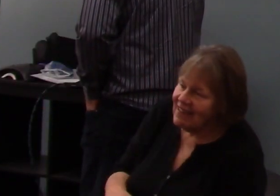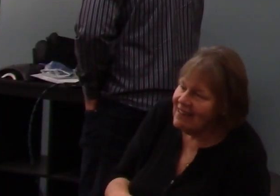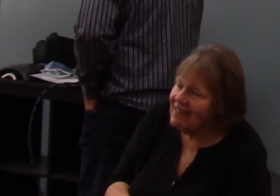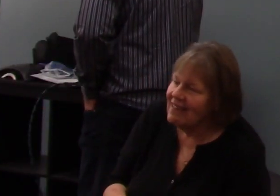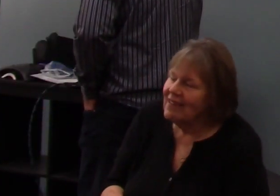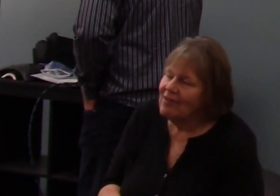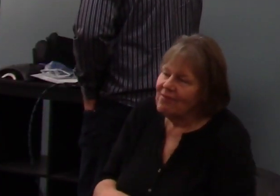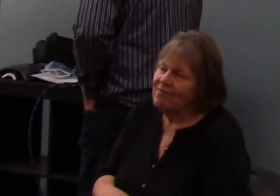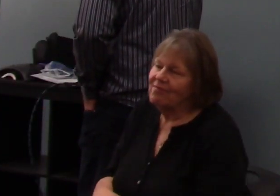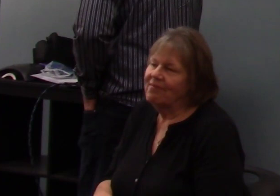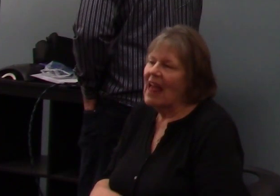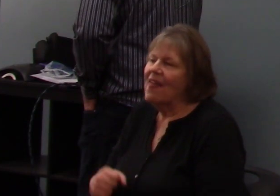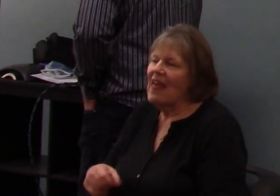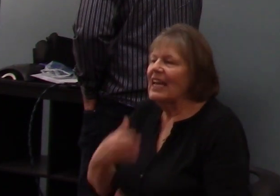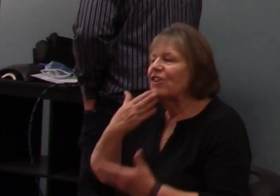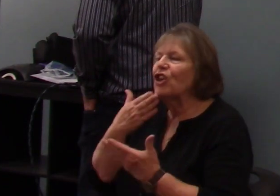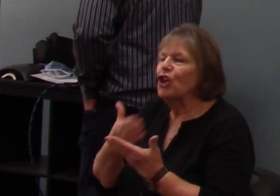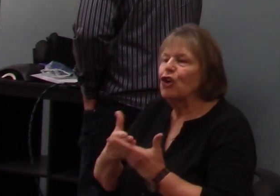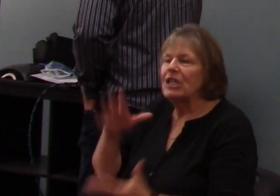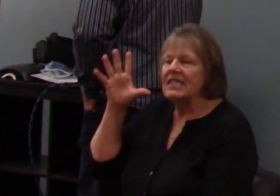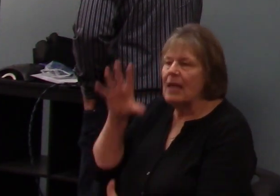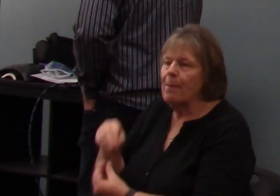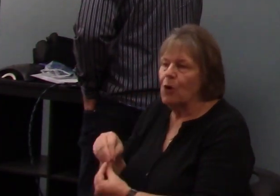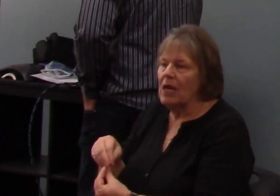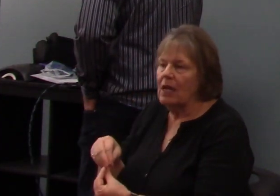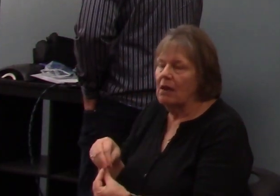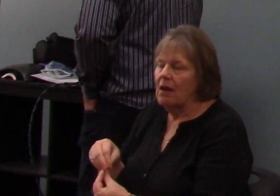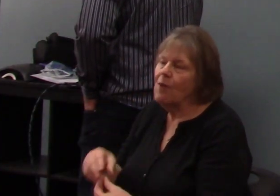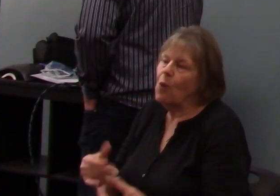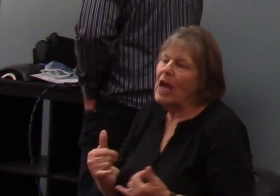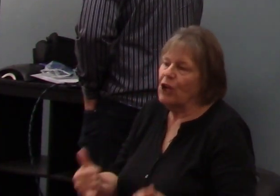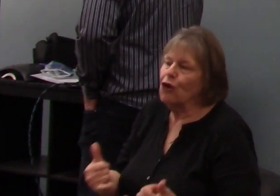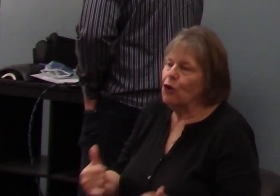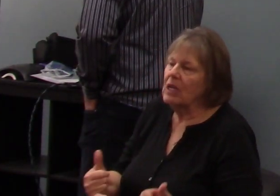cosmologists think of